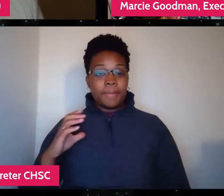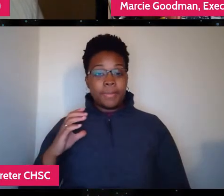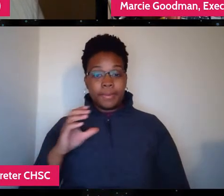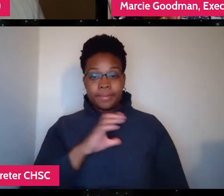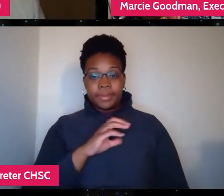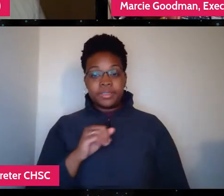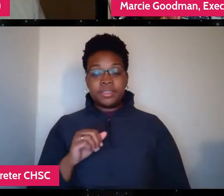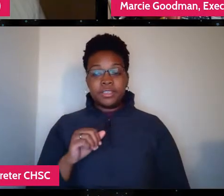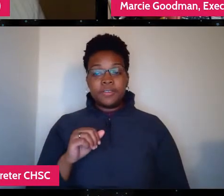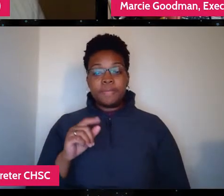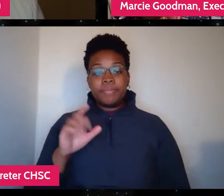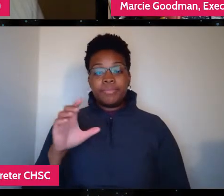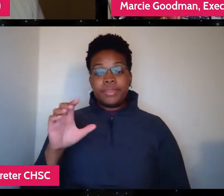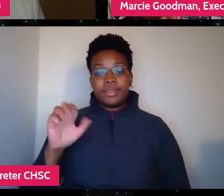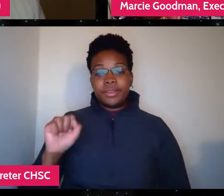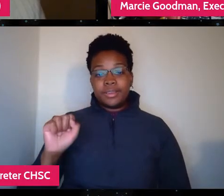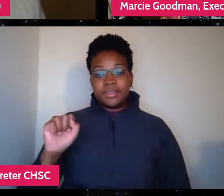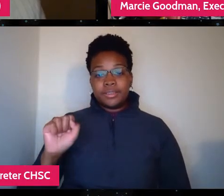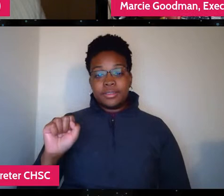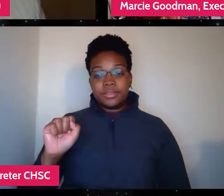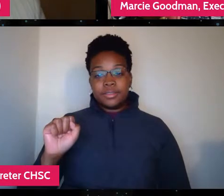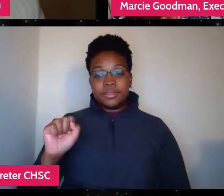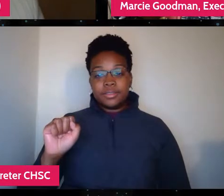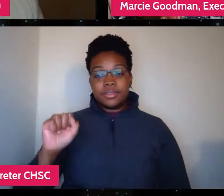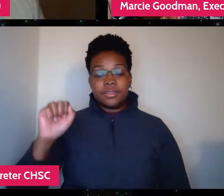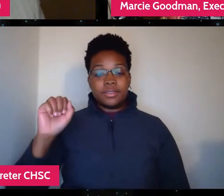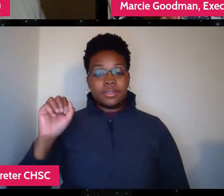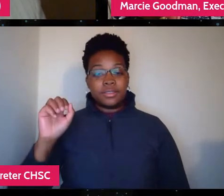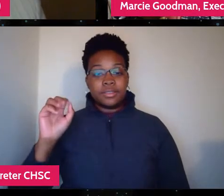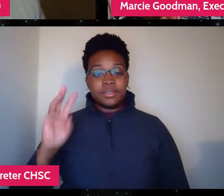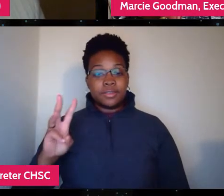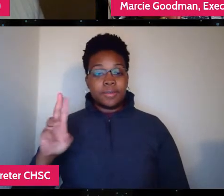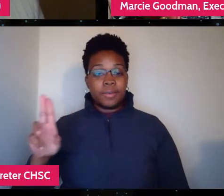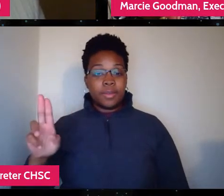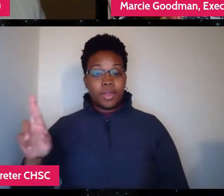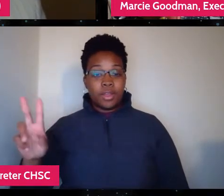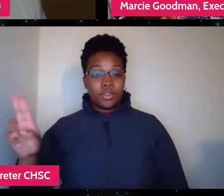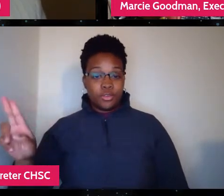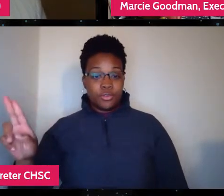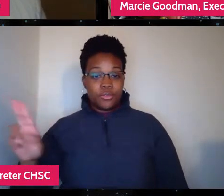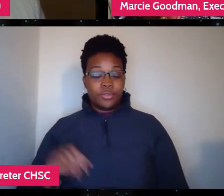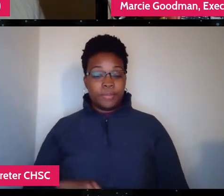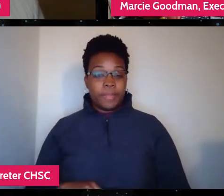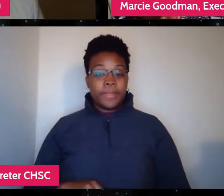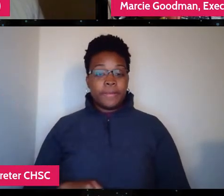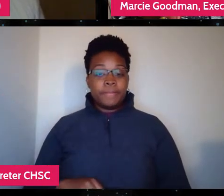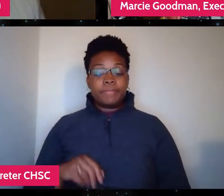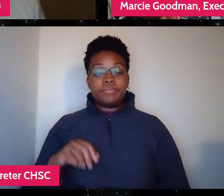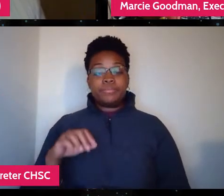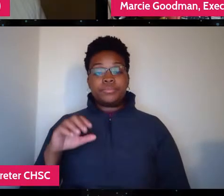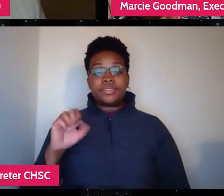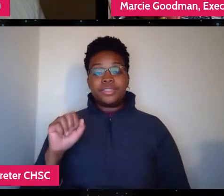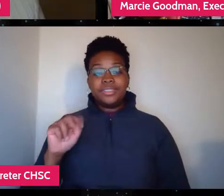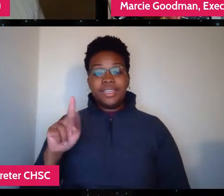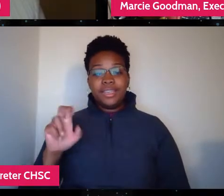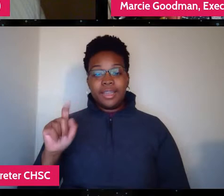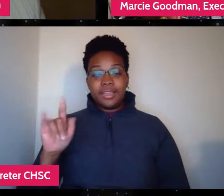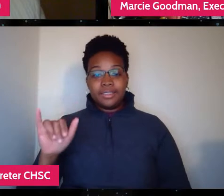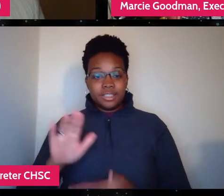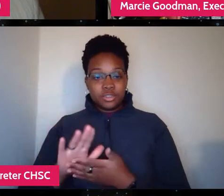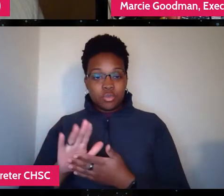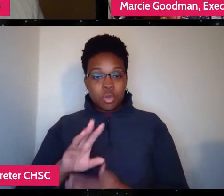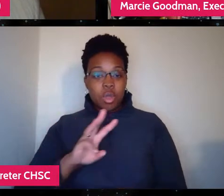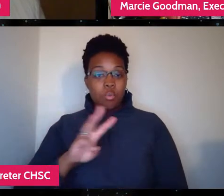Center at Case Western Reserve University, Sandusky High School, Crowbar Sandusky, the West